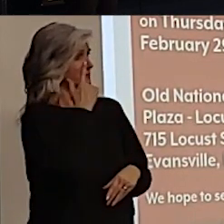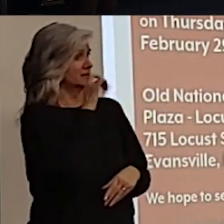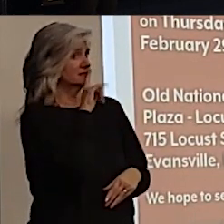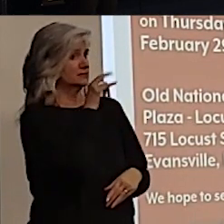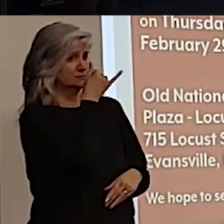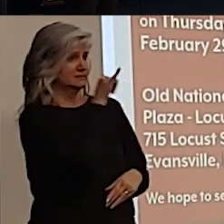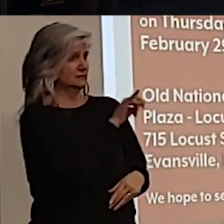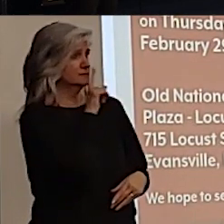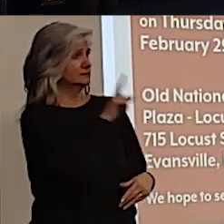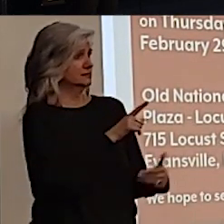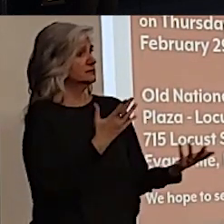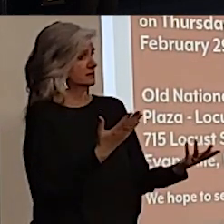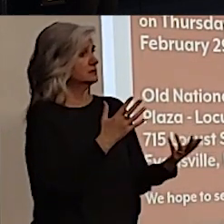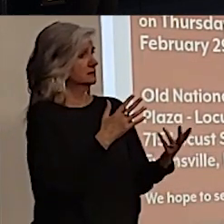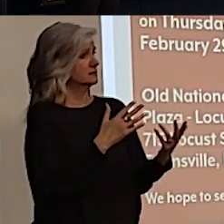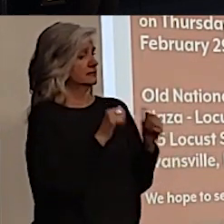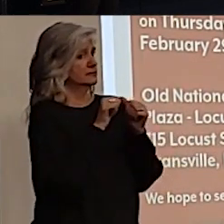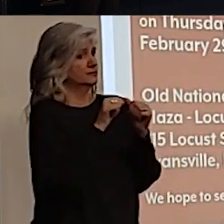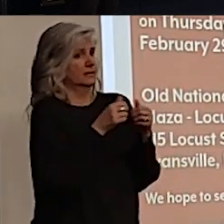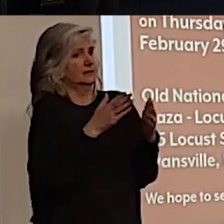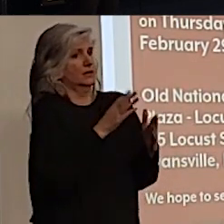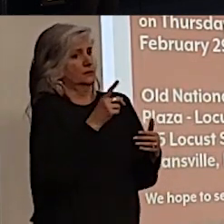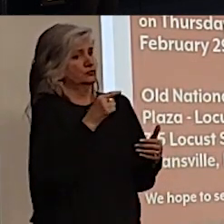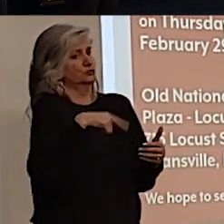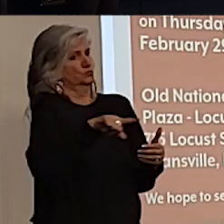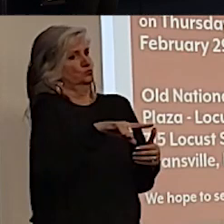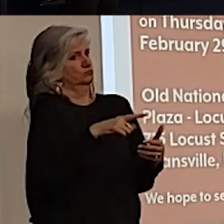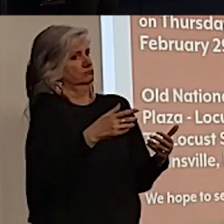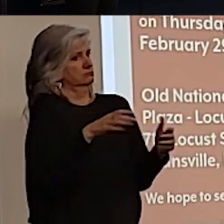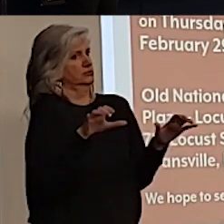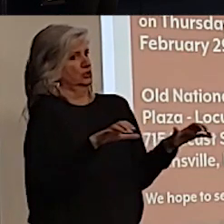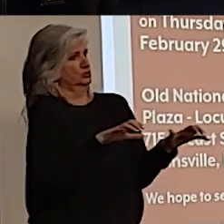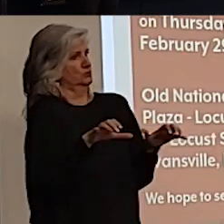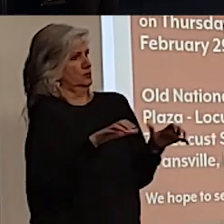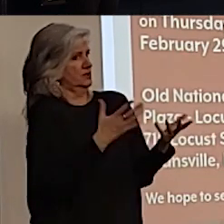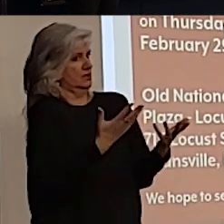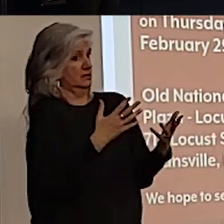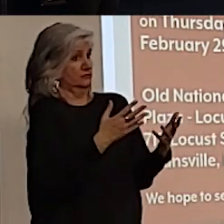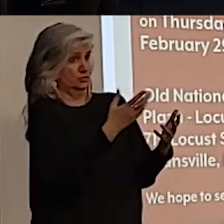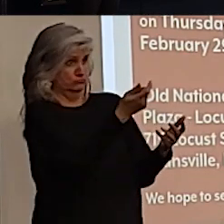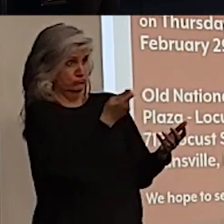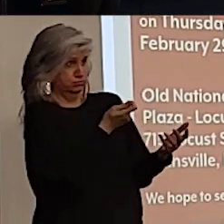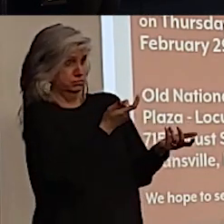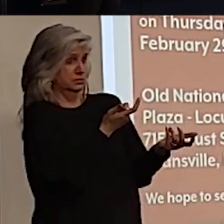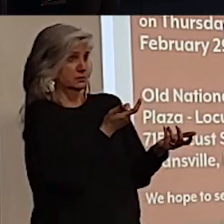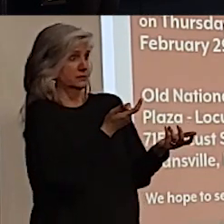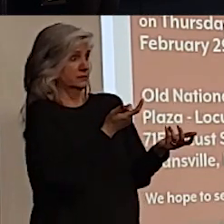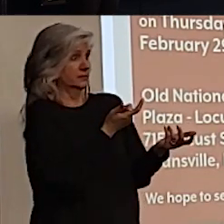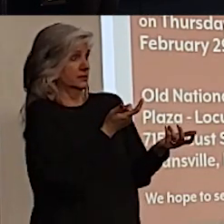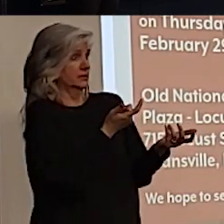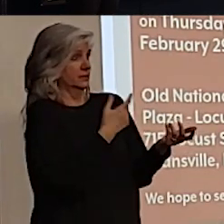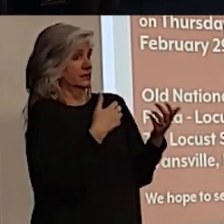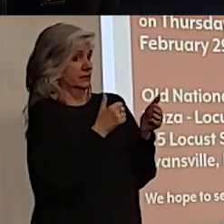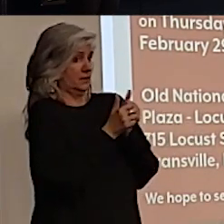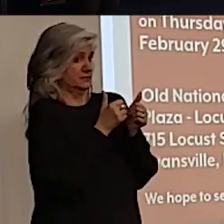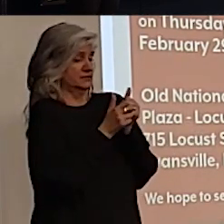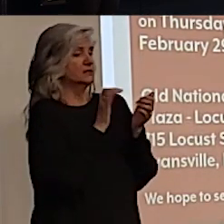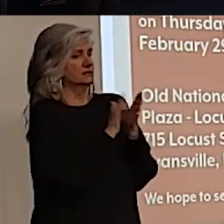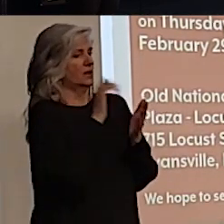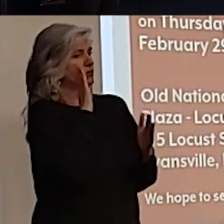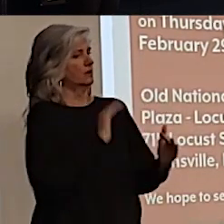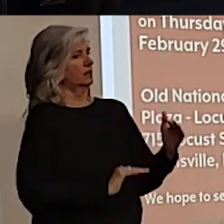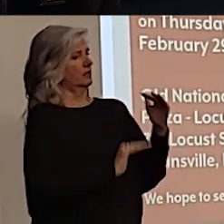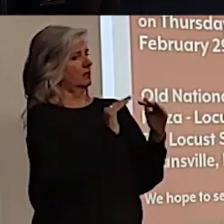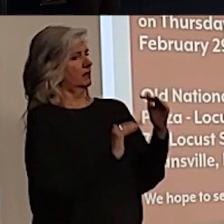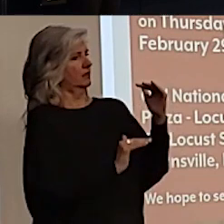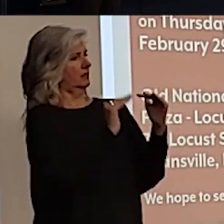is ridiculous, you know, to keep letting them do the things that they keep doing, you know, but if they bring in competition in, you know, it seemed like that'll balance out the playing field a